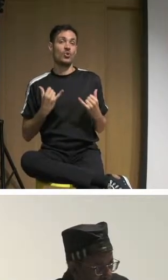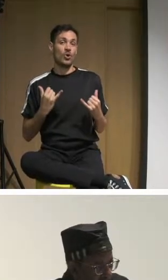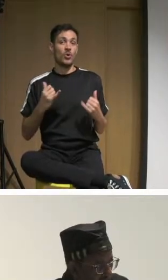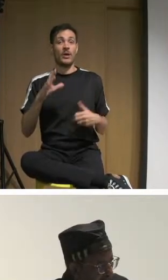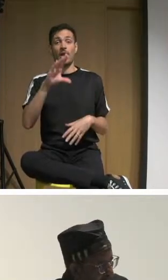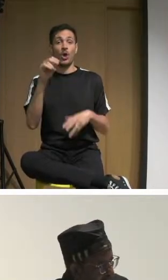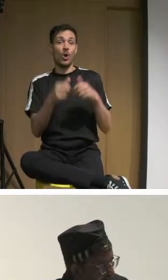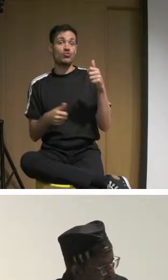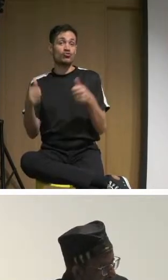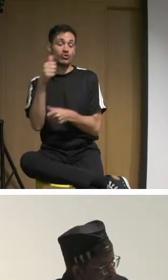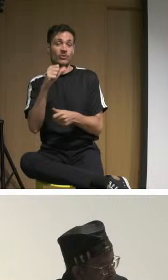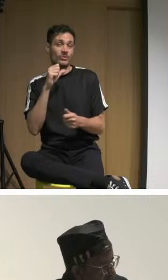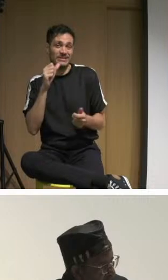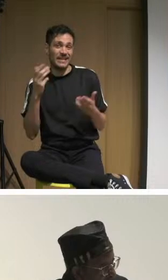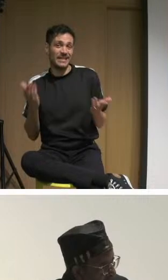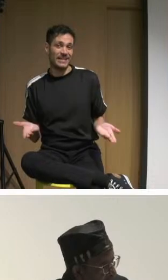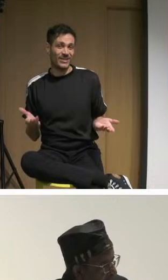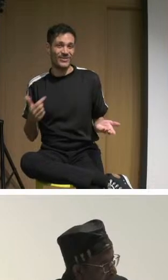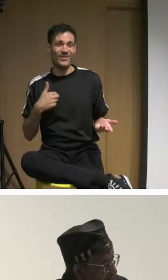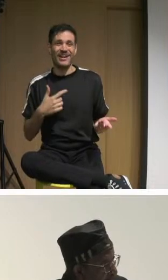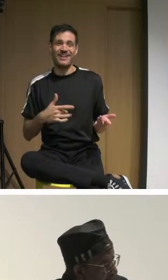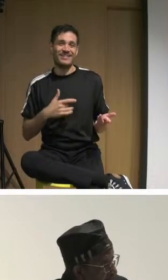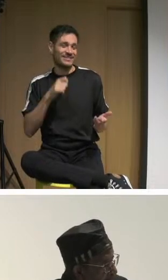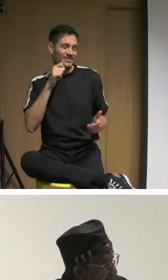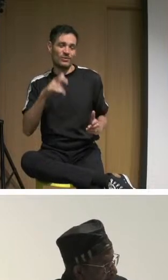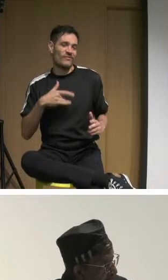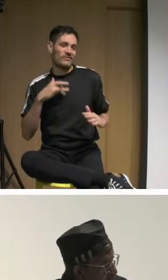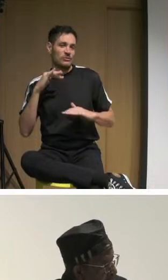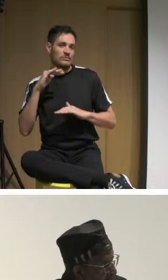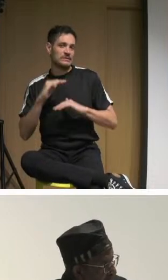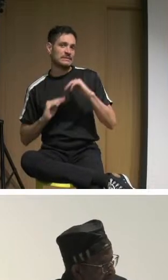not here, and I feel extraordinarily uncomfortable